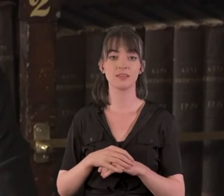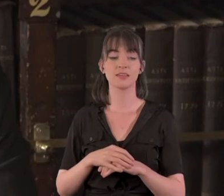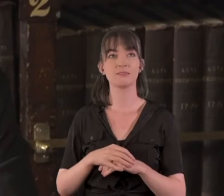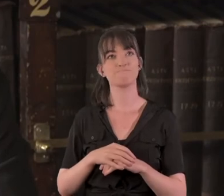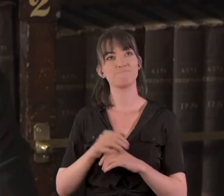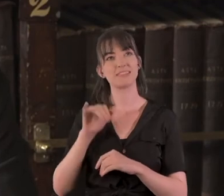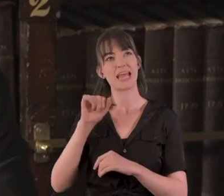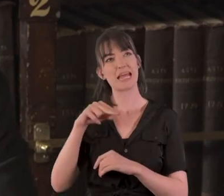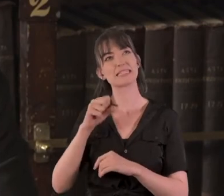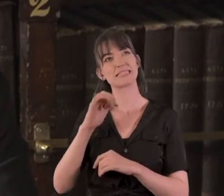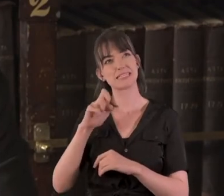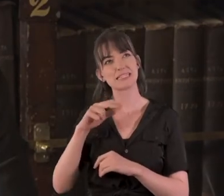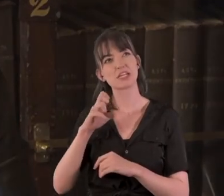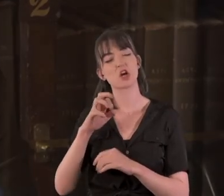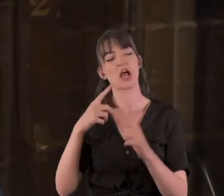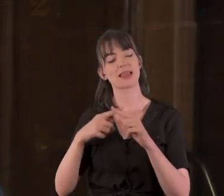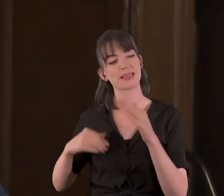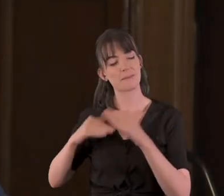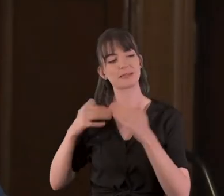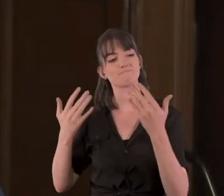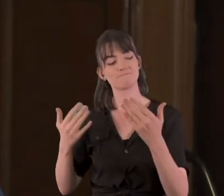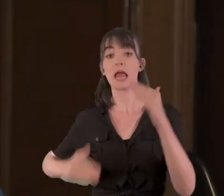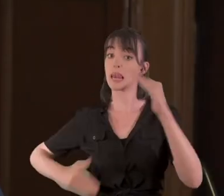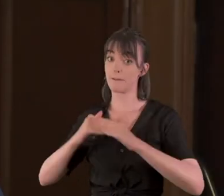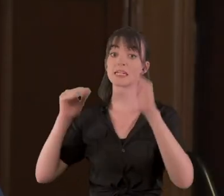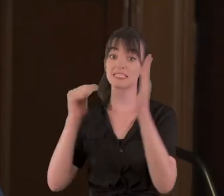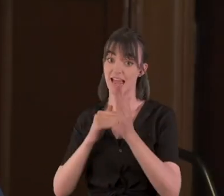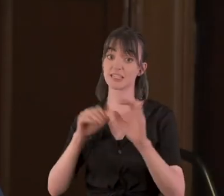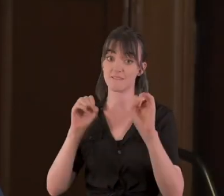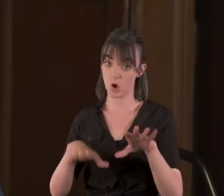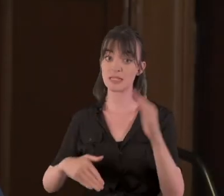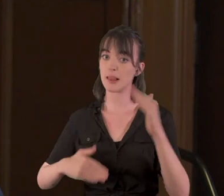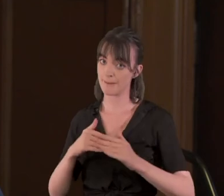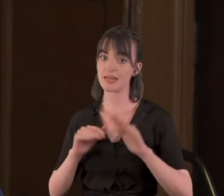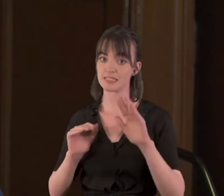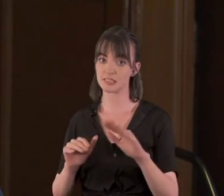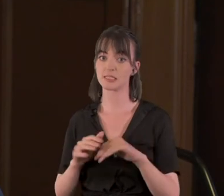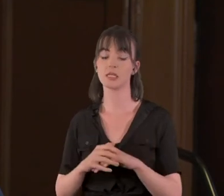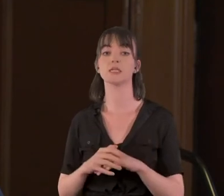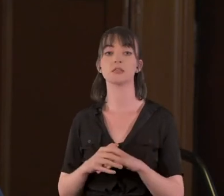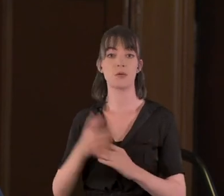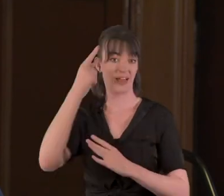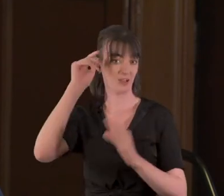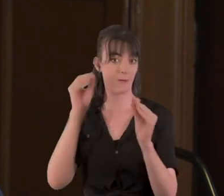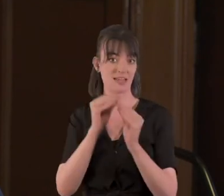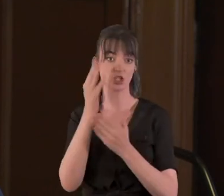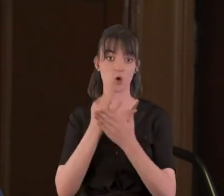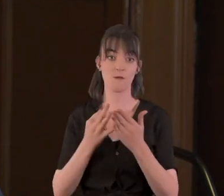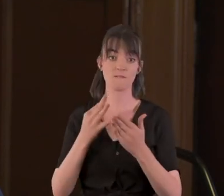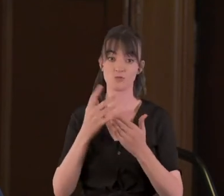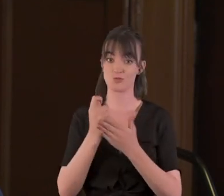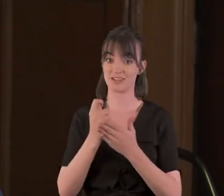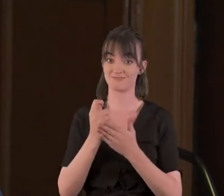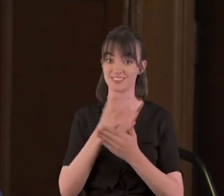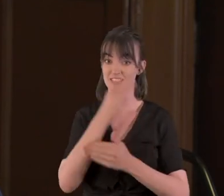Insincere and limited. Is that right? Well, limited, yes, of course. I think we've mentioned that a number of times. The